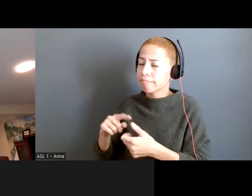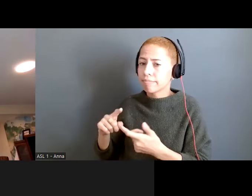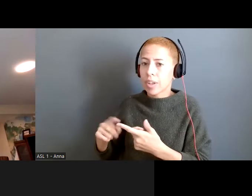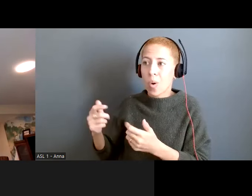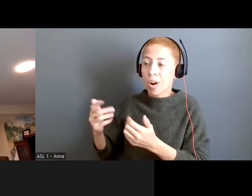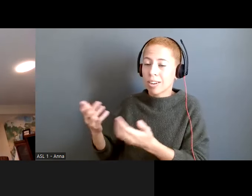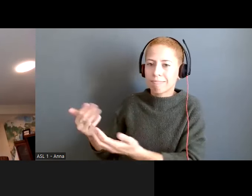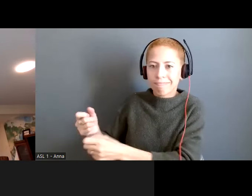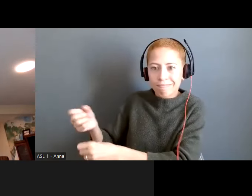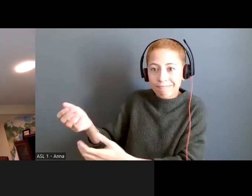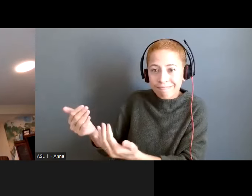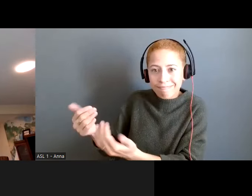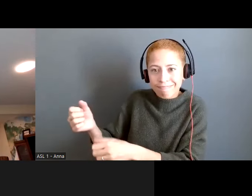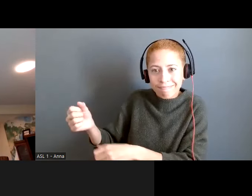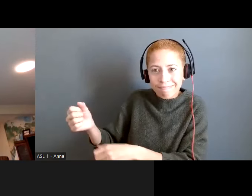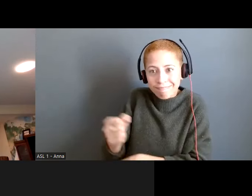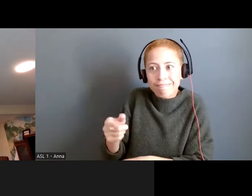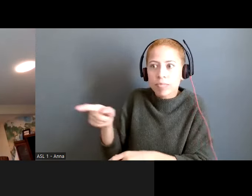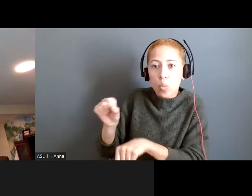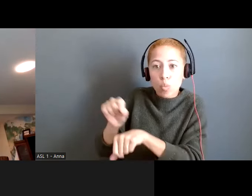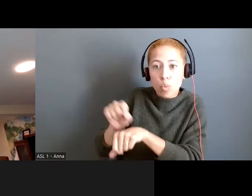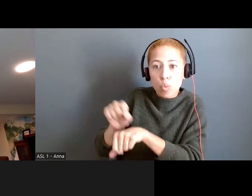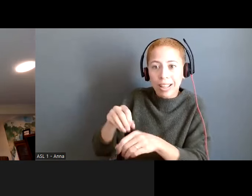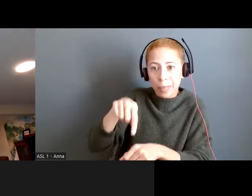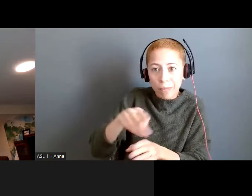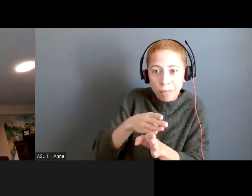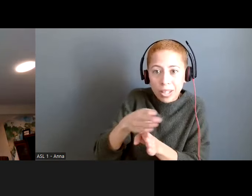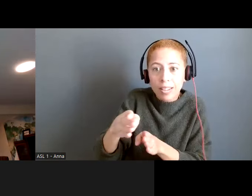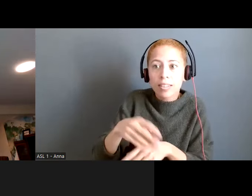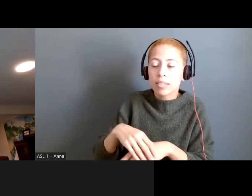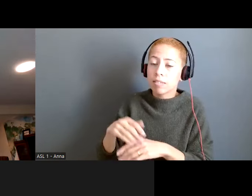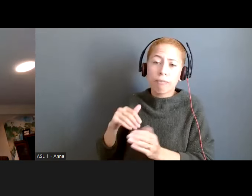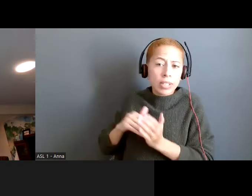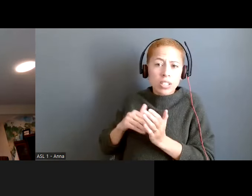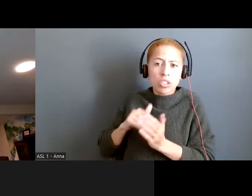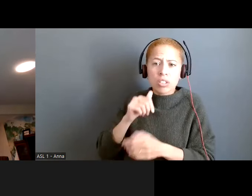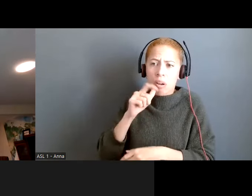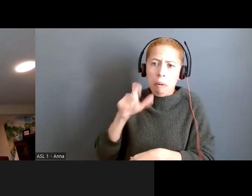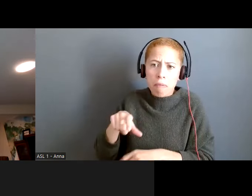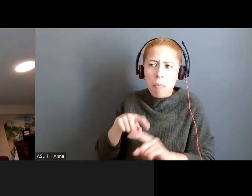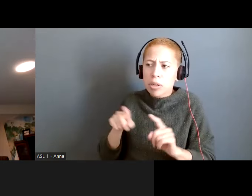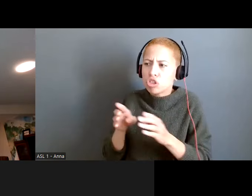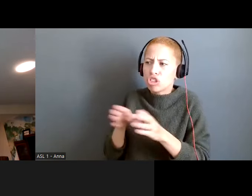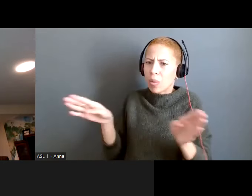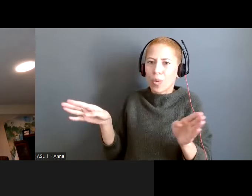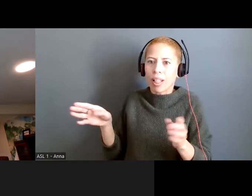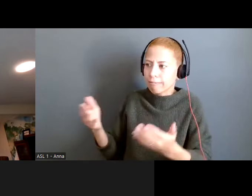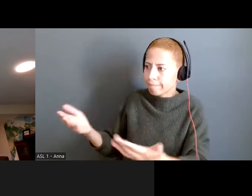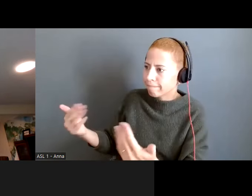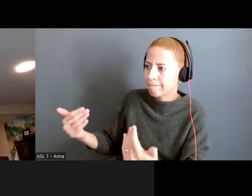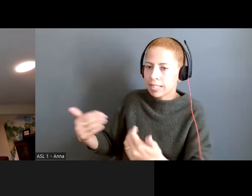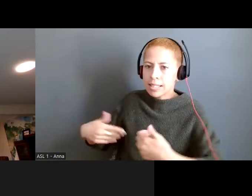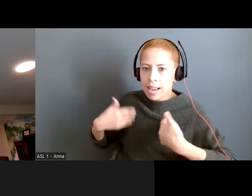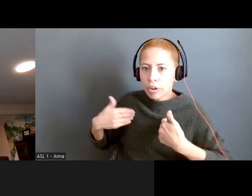of working to support older adults, not only just having to be a physician, but just in general, because there seems to be, you